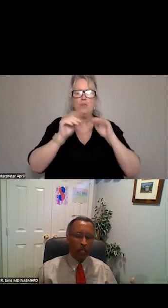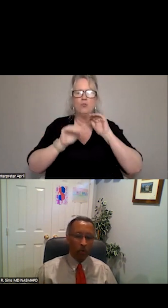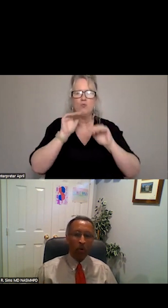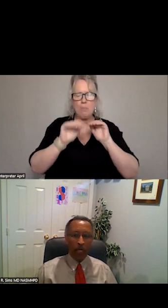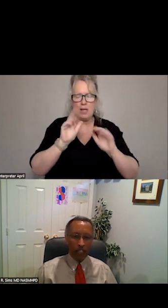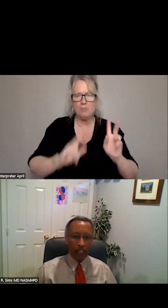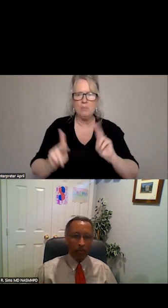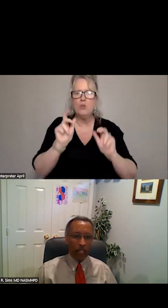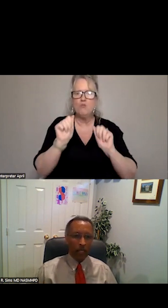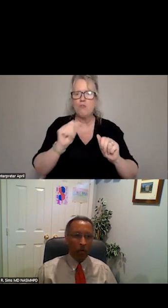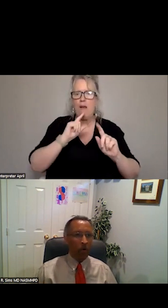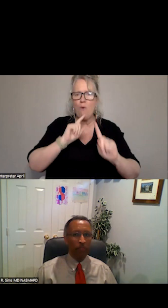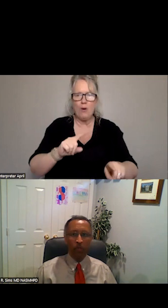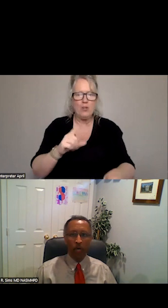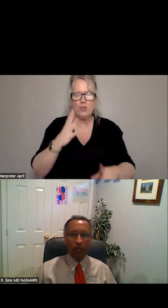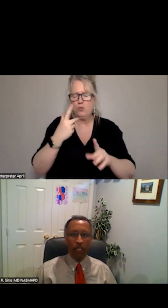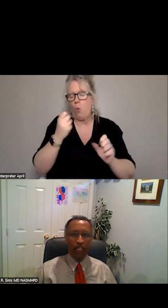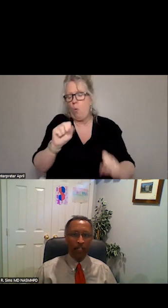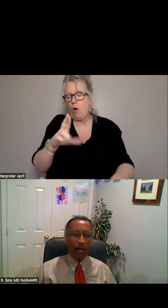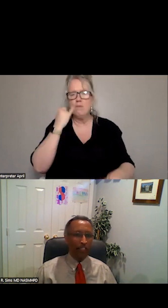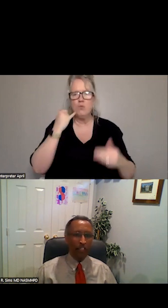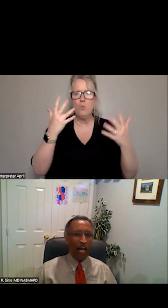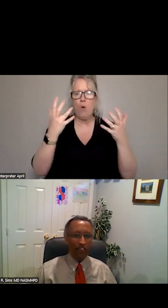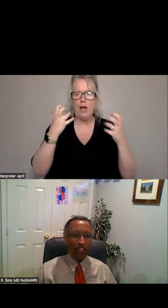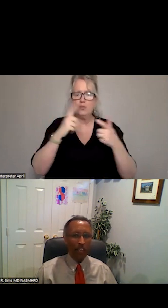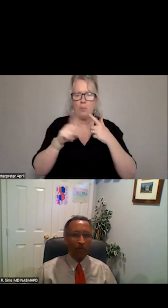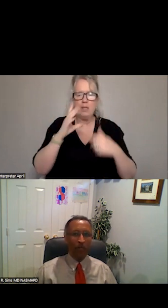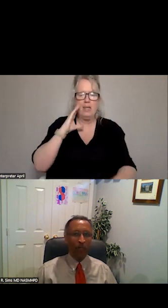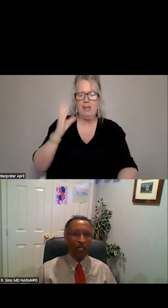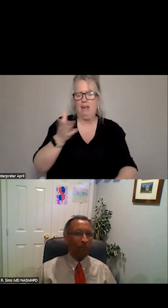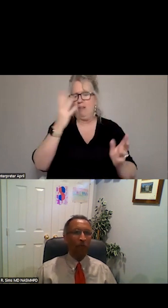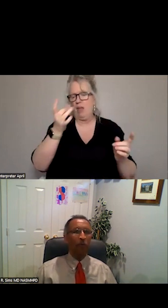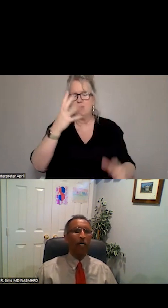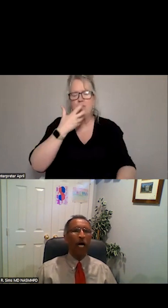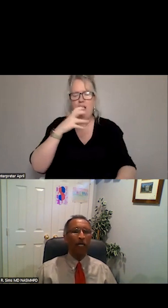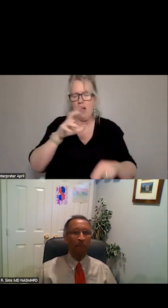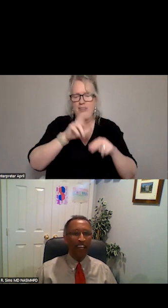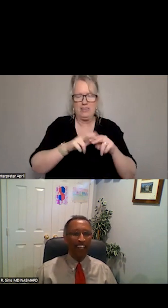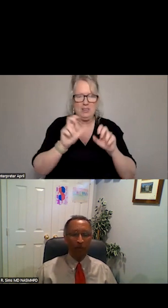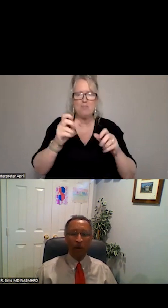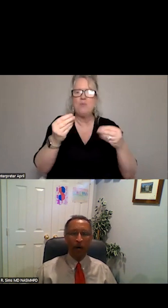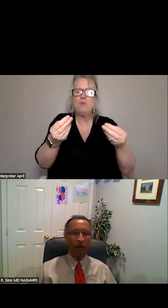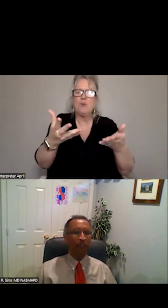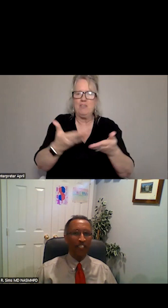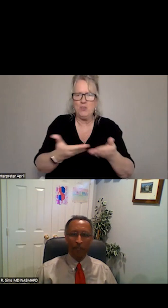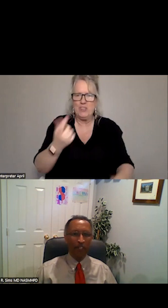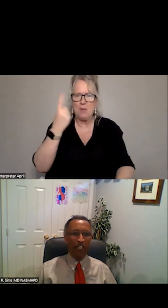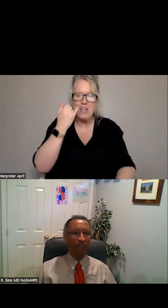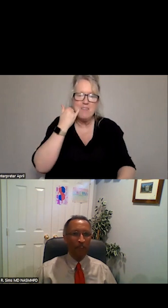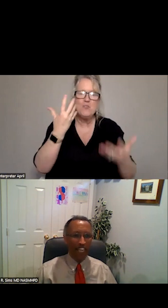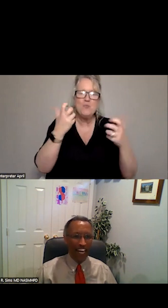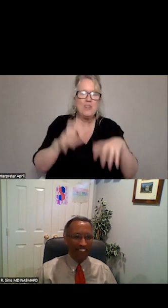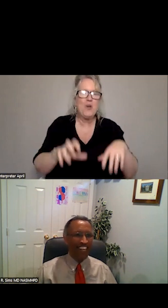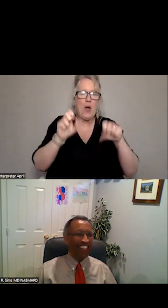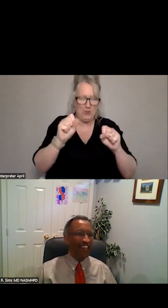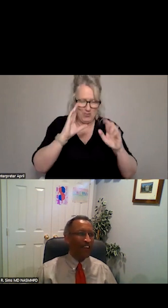you can order it directly, or if you want to be in the crisis hot seat, we'll give you an item. If you want to host it, we'll give